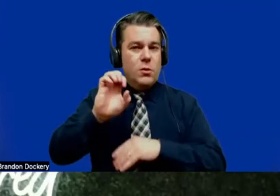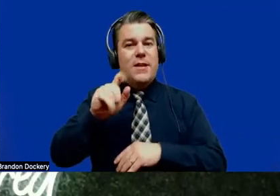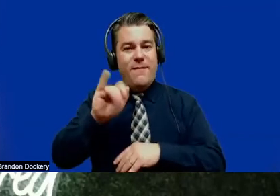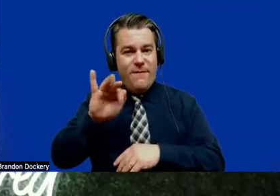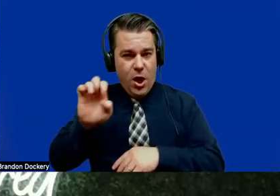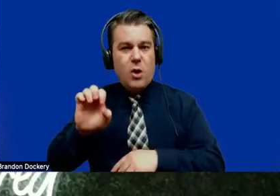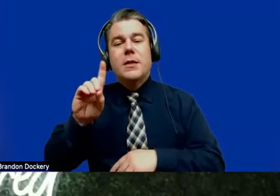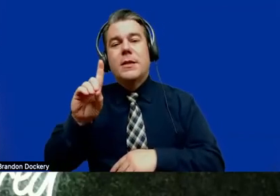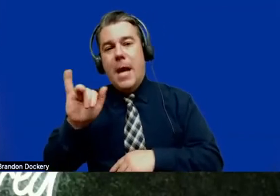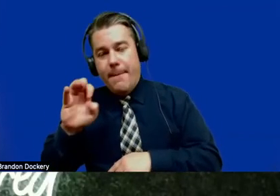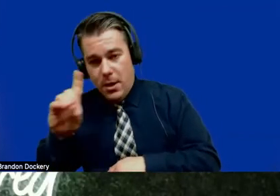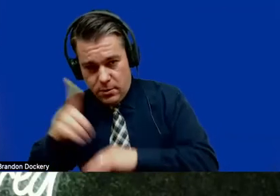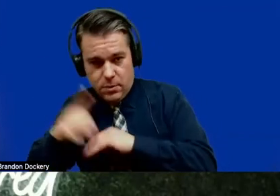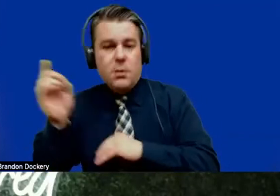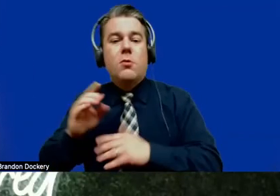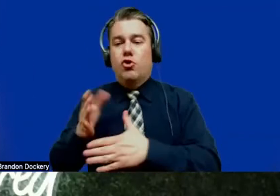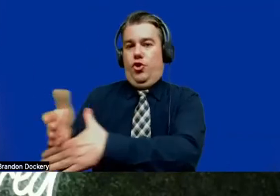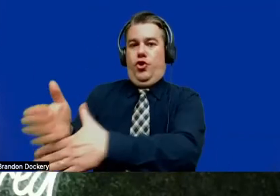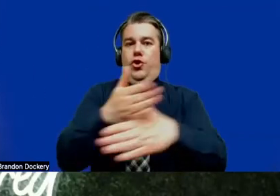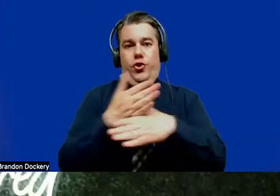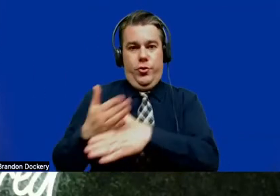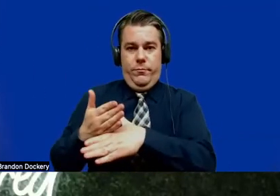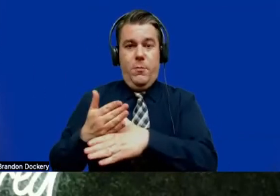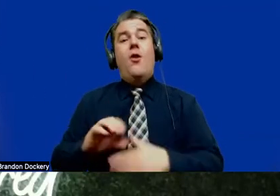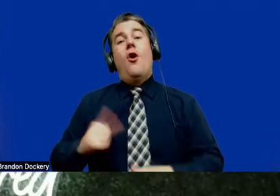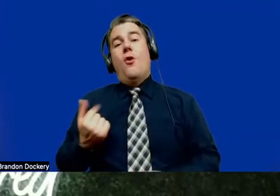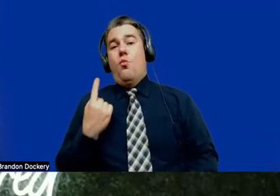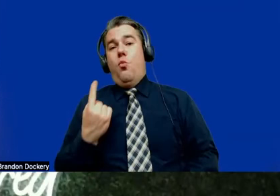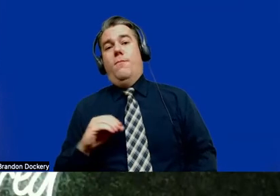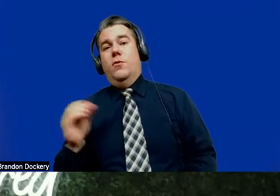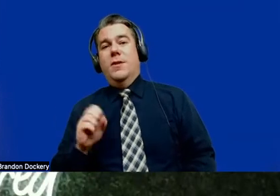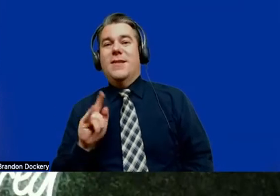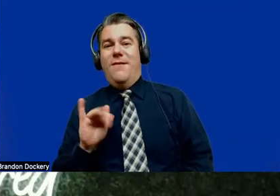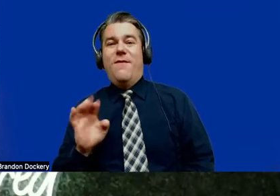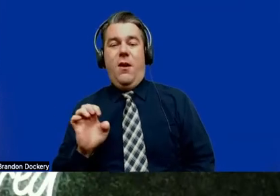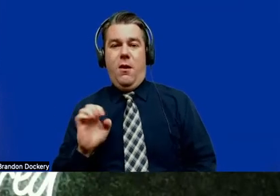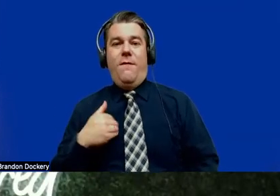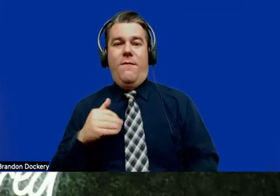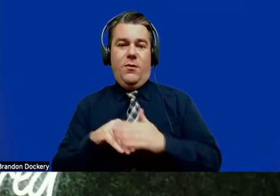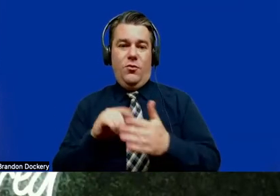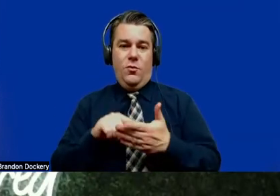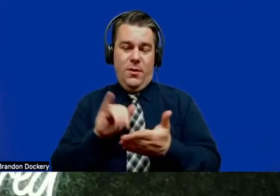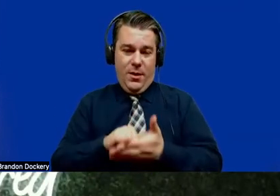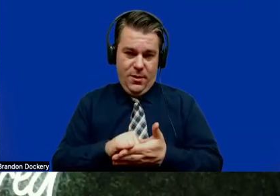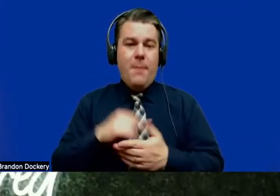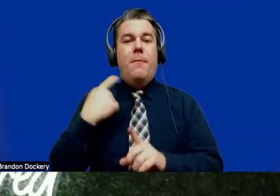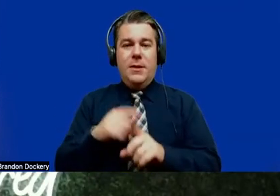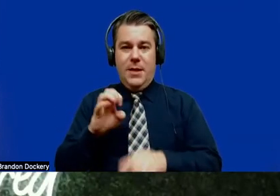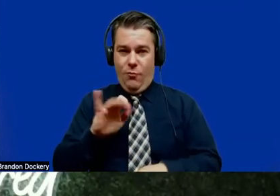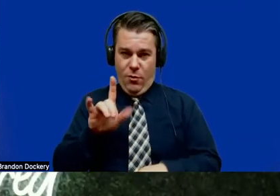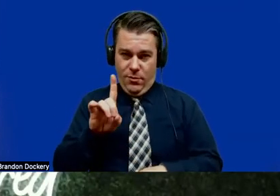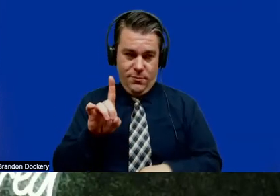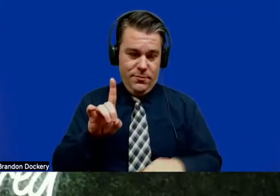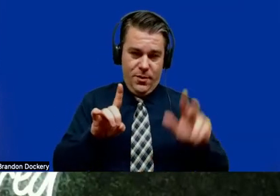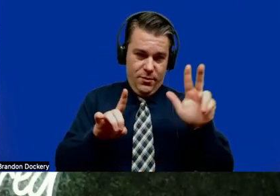Okay. Then they take another 1%, and the sapphires have access to that, plus the emerald pool, because remember,